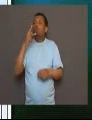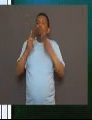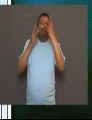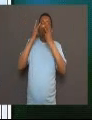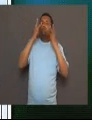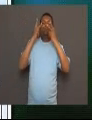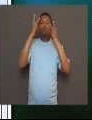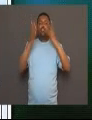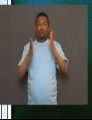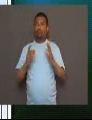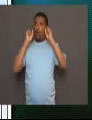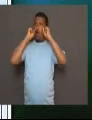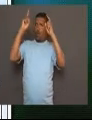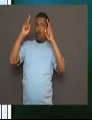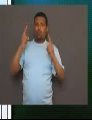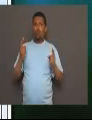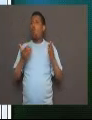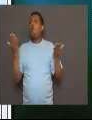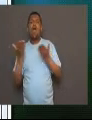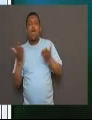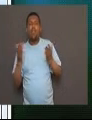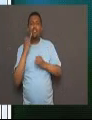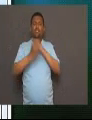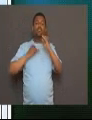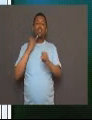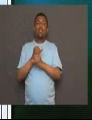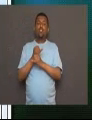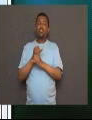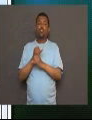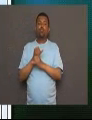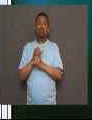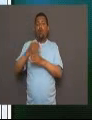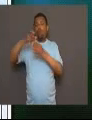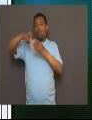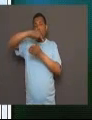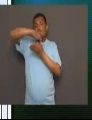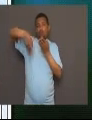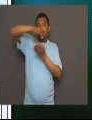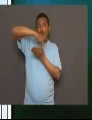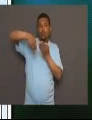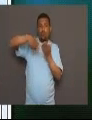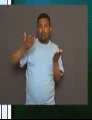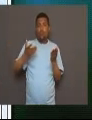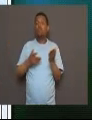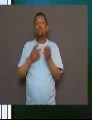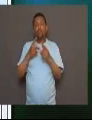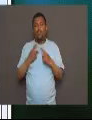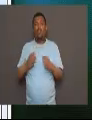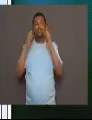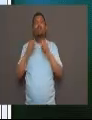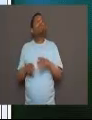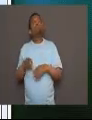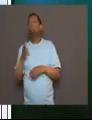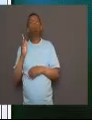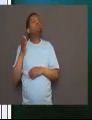tourist to be aware of where the international border is if they were trying to